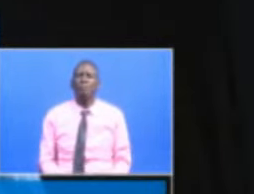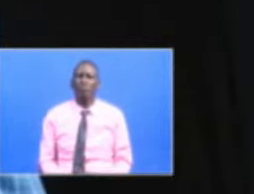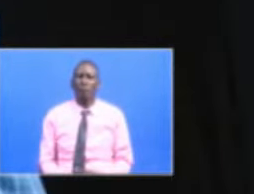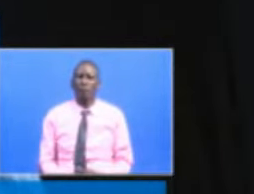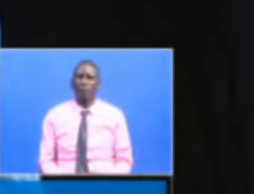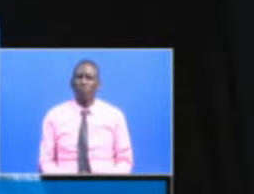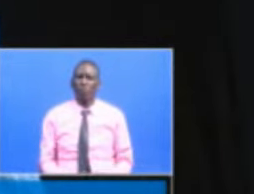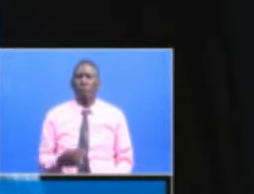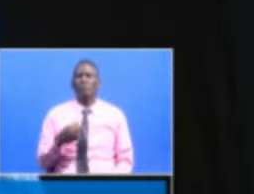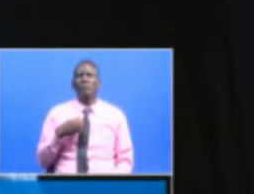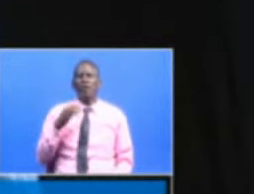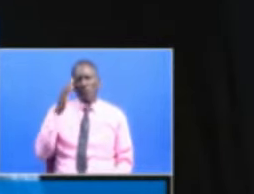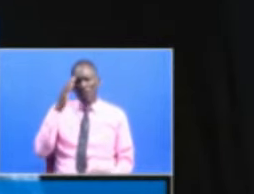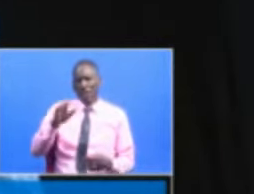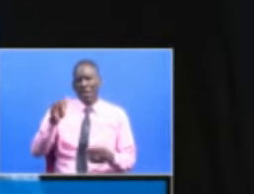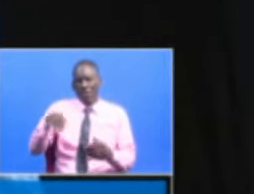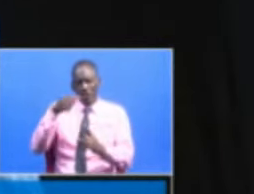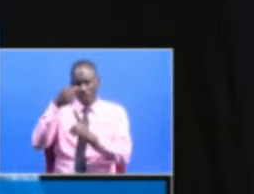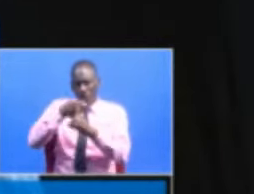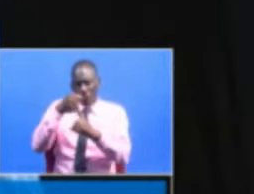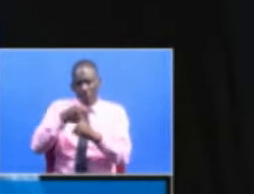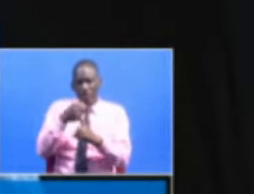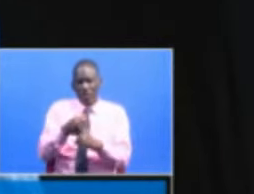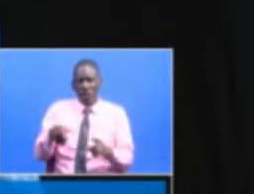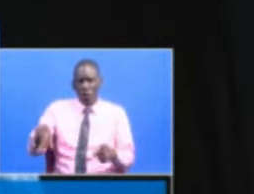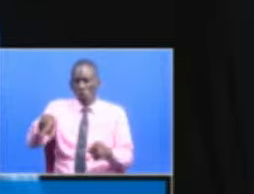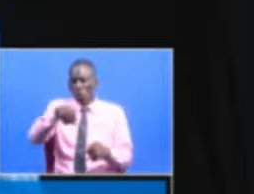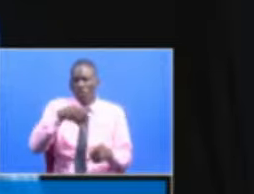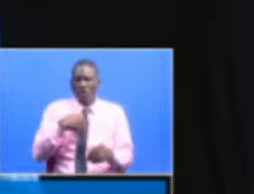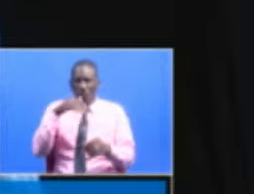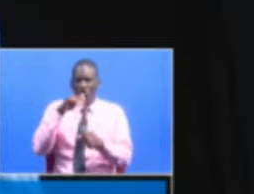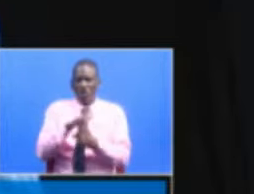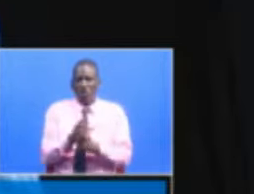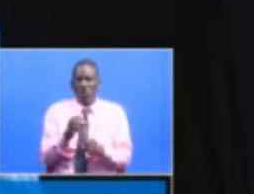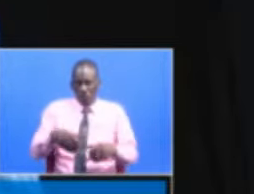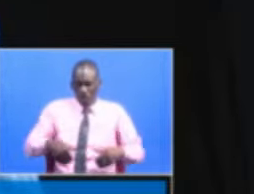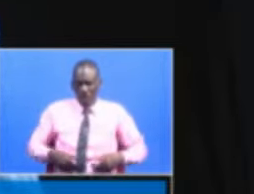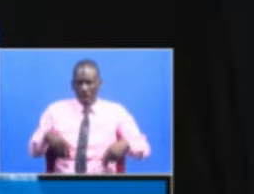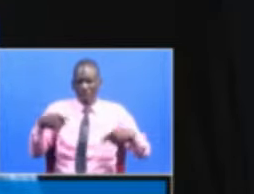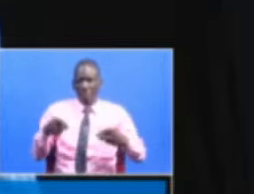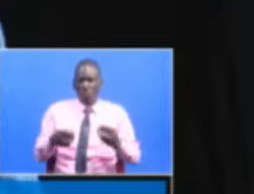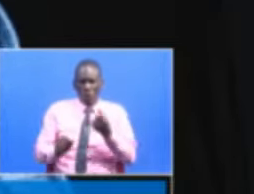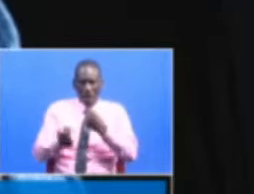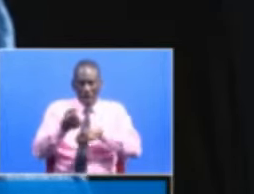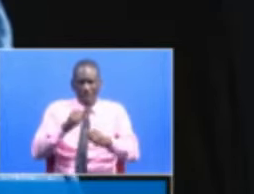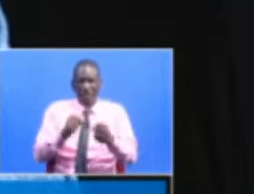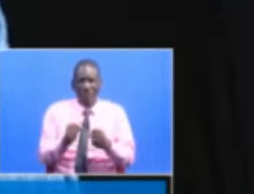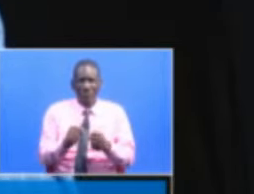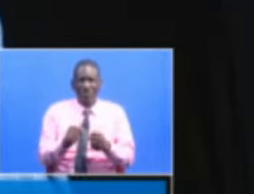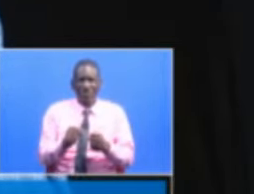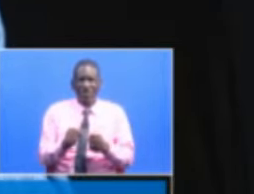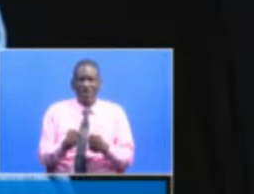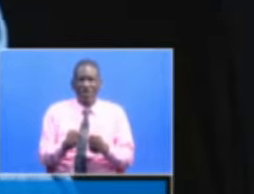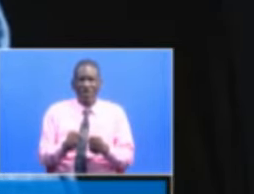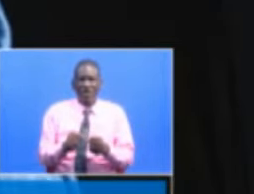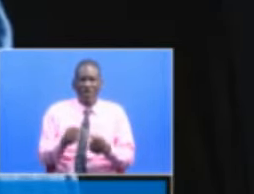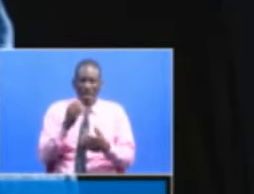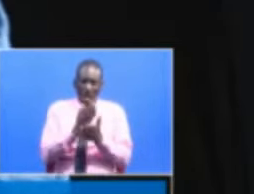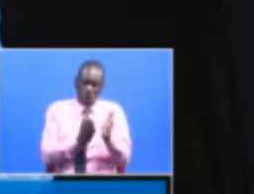Yes, I think apart from advocacy, we have a lot of young people who are active in actual measures that